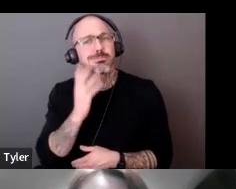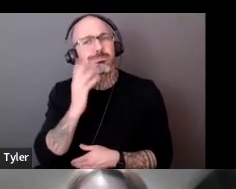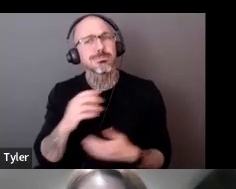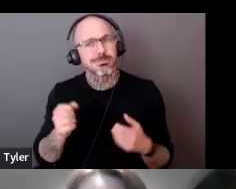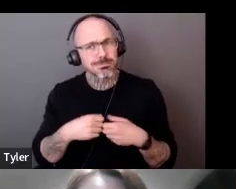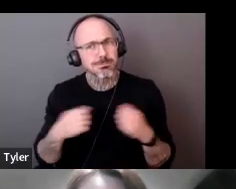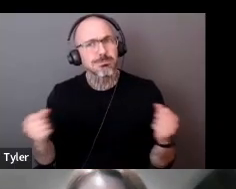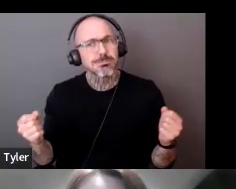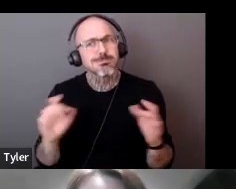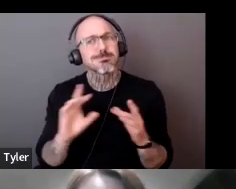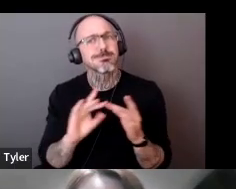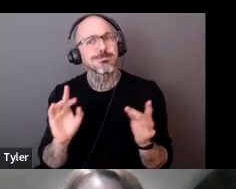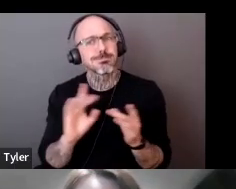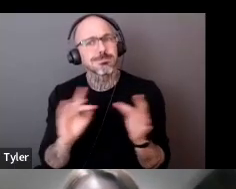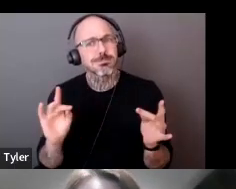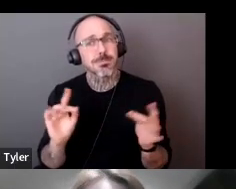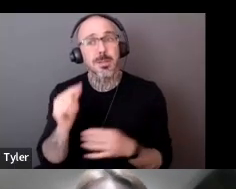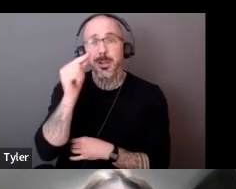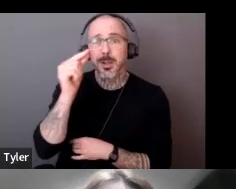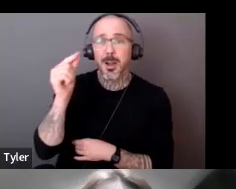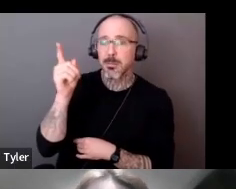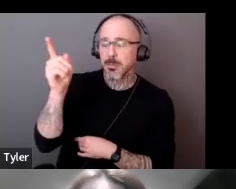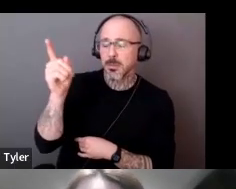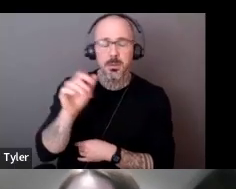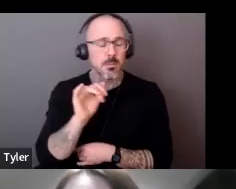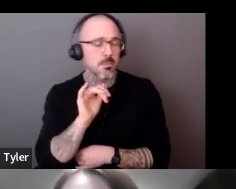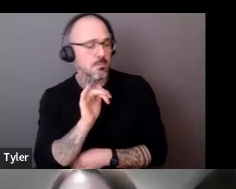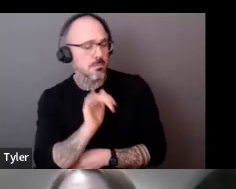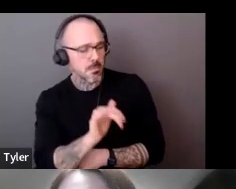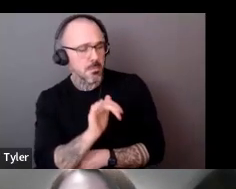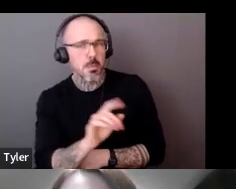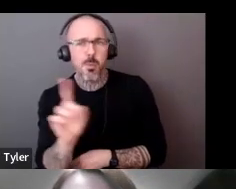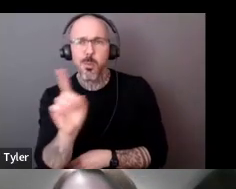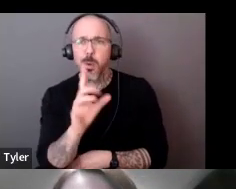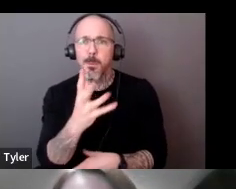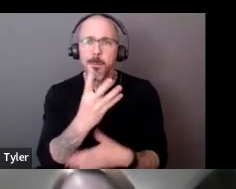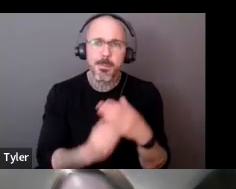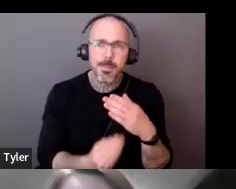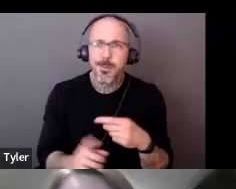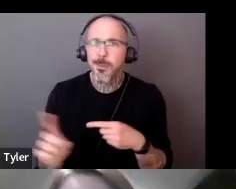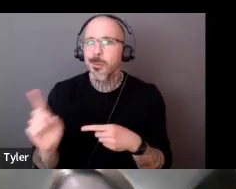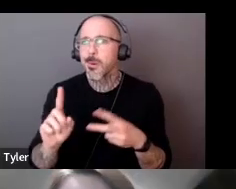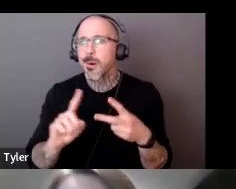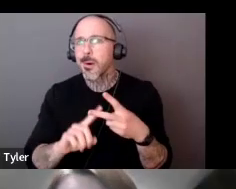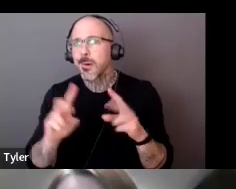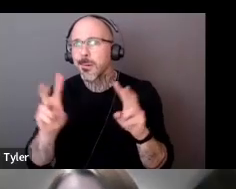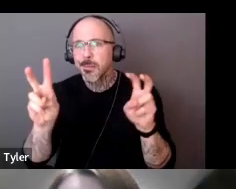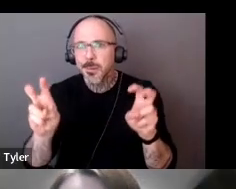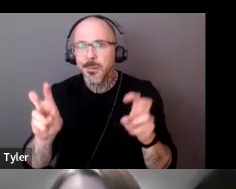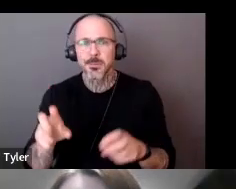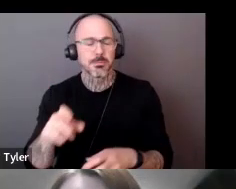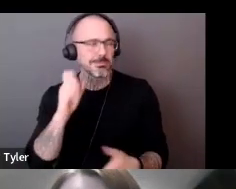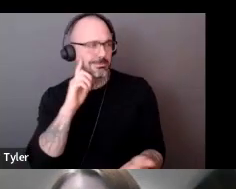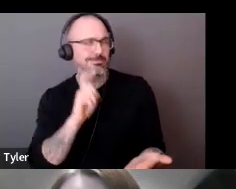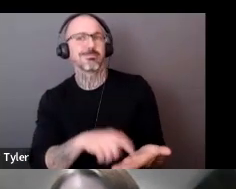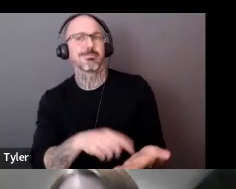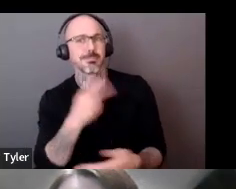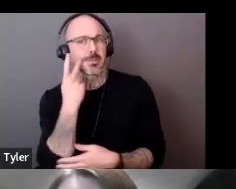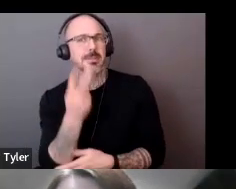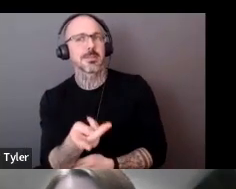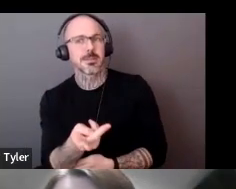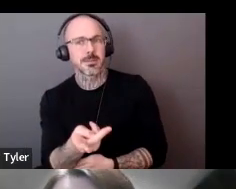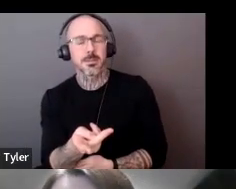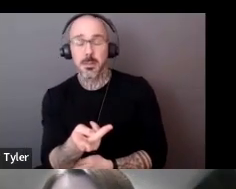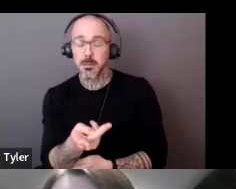the government may know where there's flaws, where there's issues they can help fix. If we don't